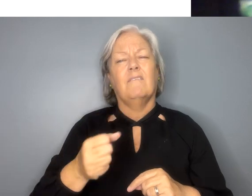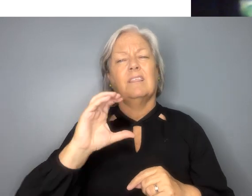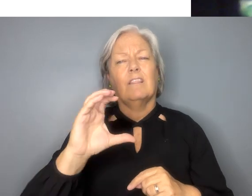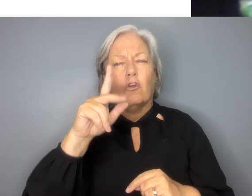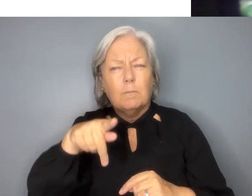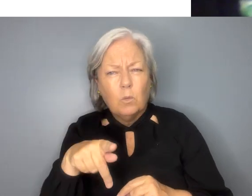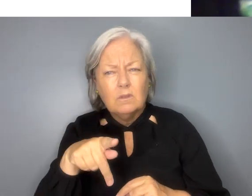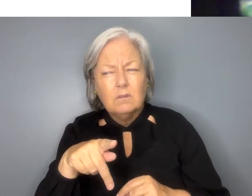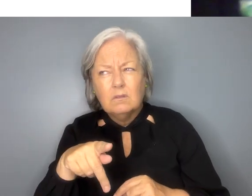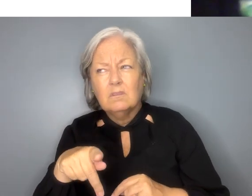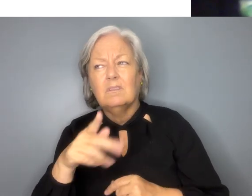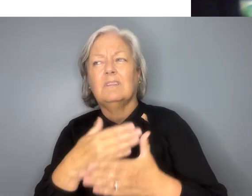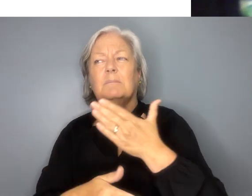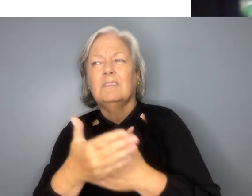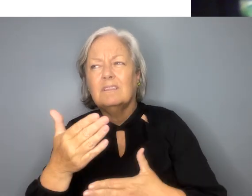the